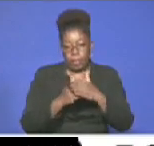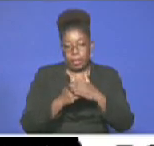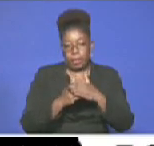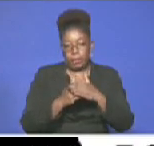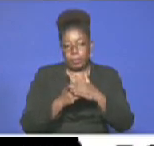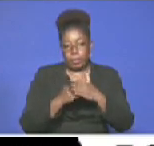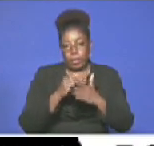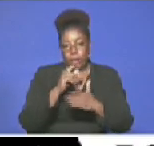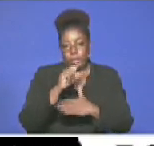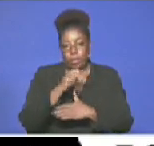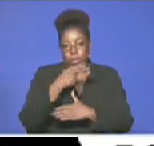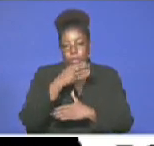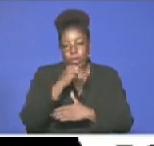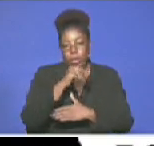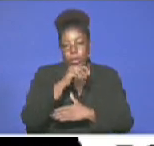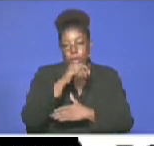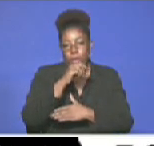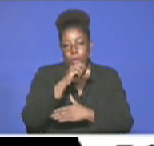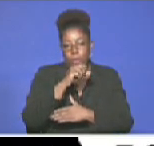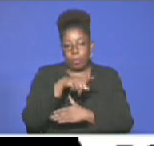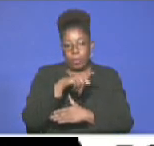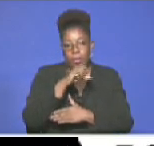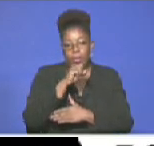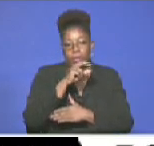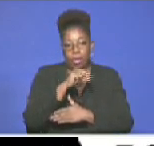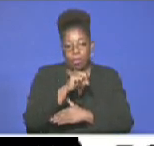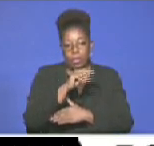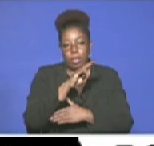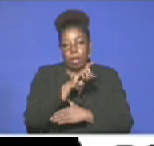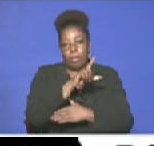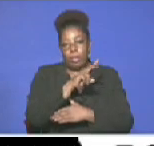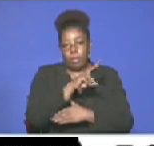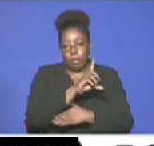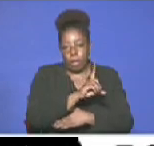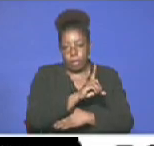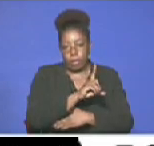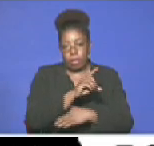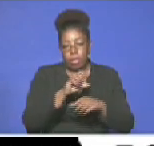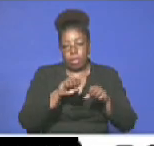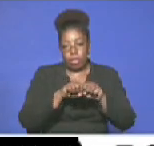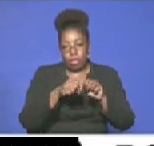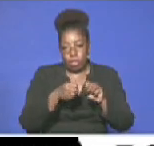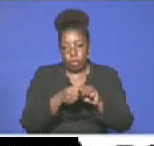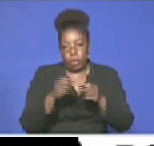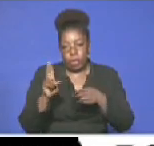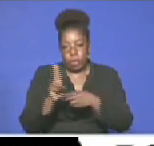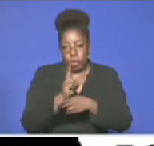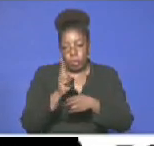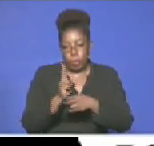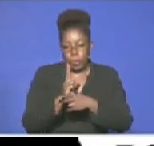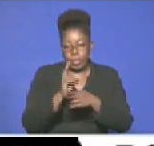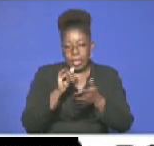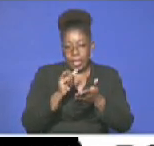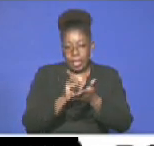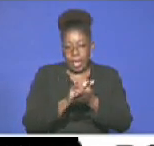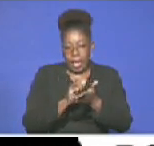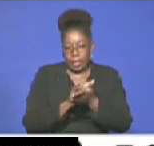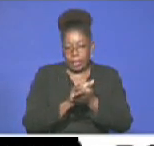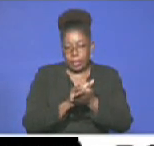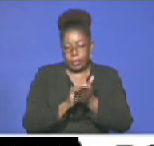Boulevard, opposite Water and Sewerage. And so the top will be used for the Freedom of Information